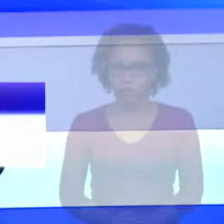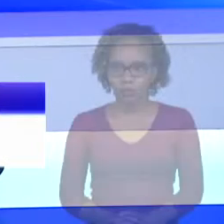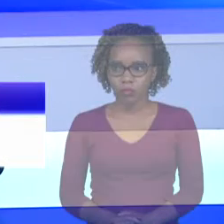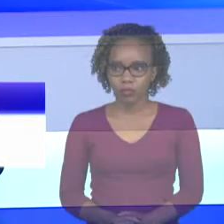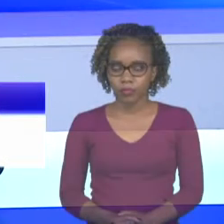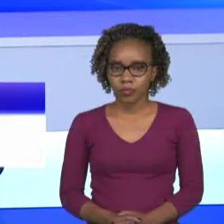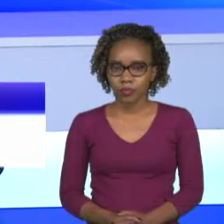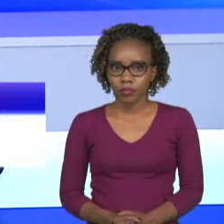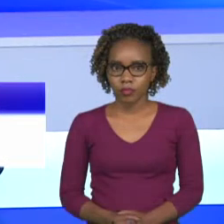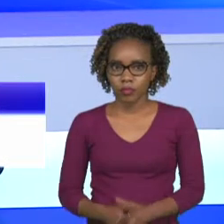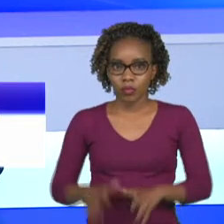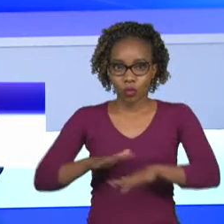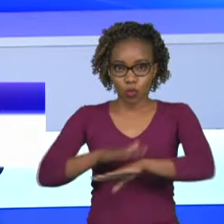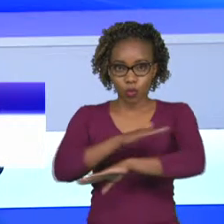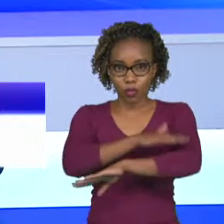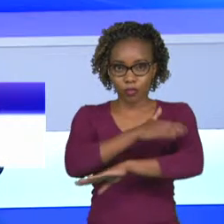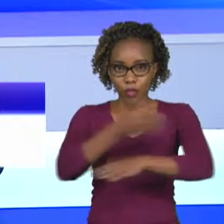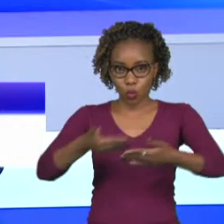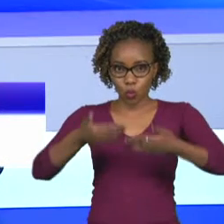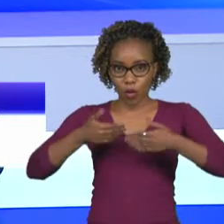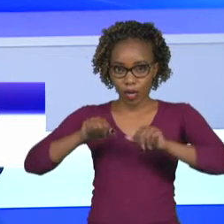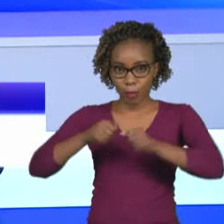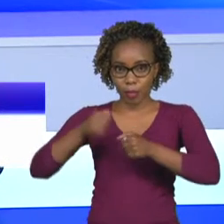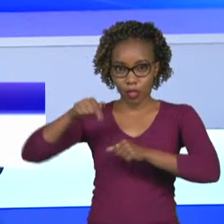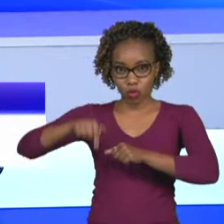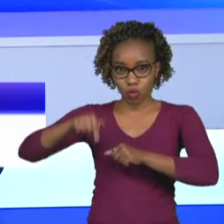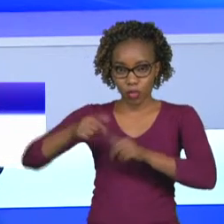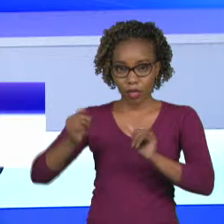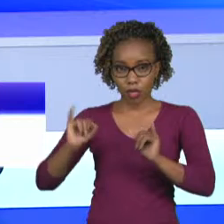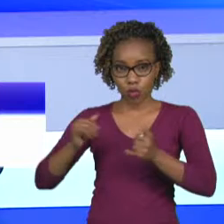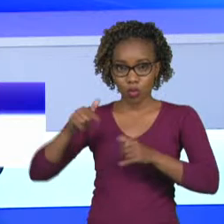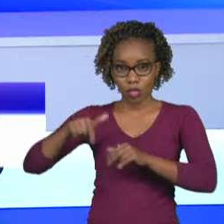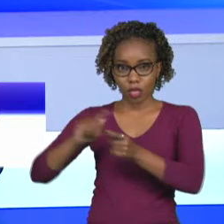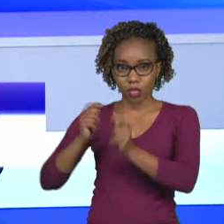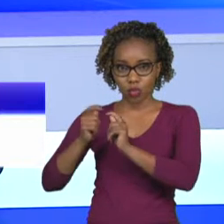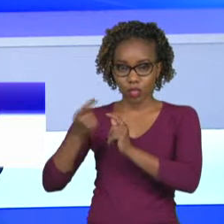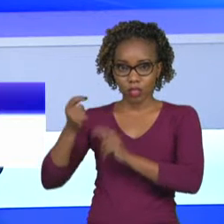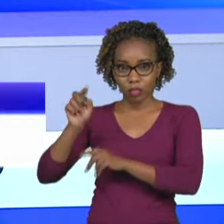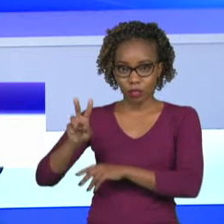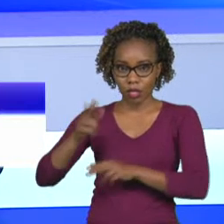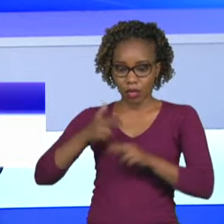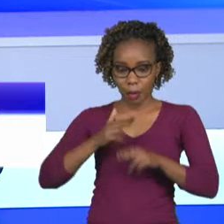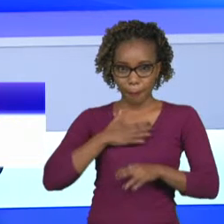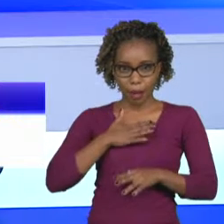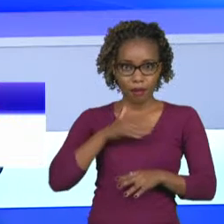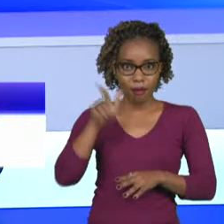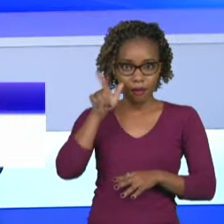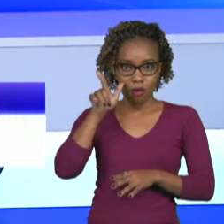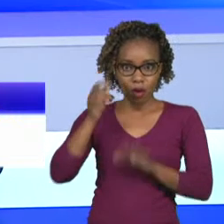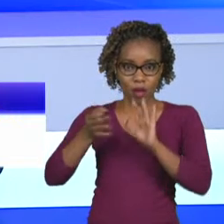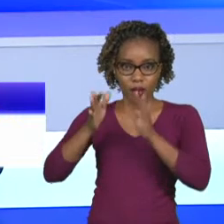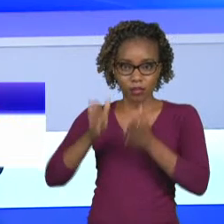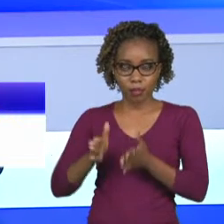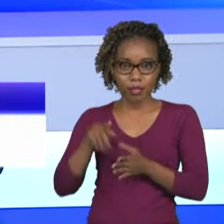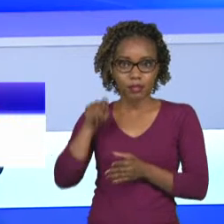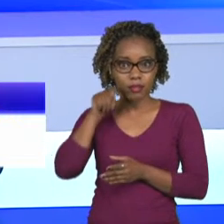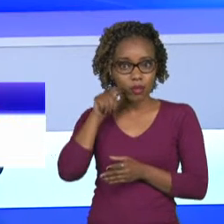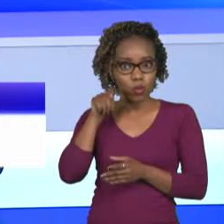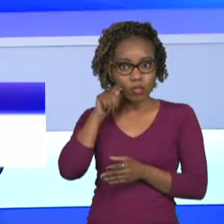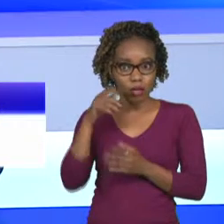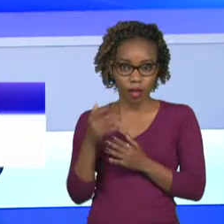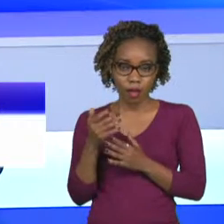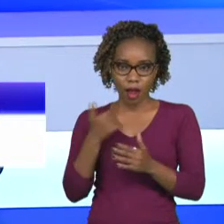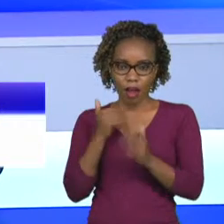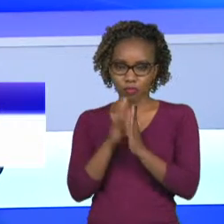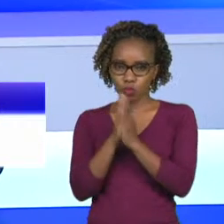A very good evening and warm welcome to Breaking Today News right here at Switch TV. My name is Lincoln Obogo, sign language interpreter. Is Teresia Washira.